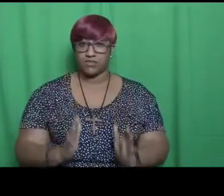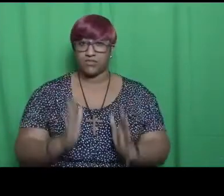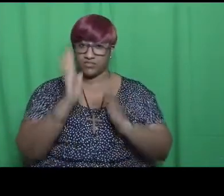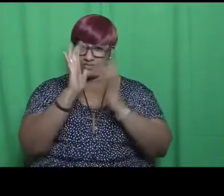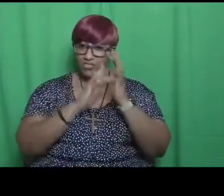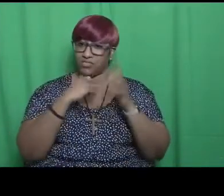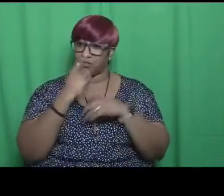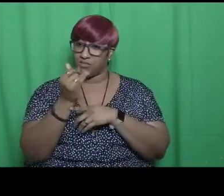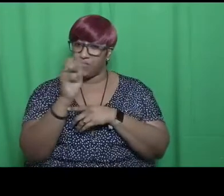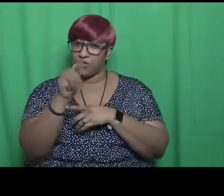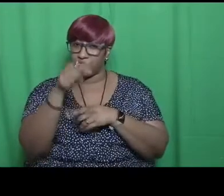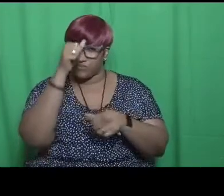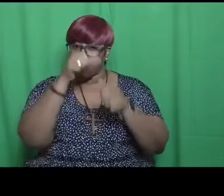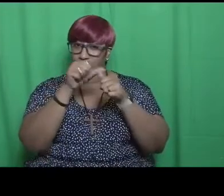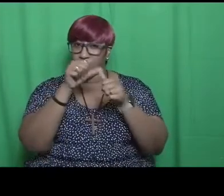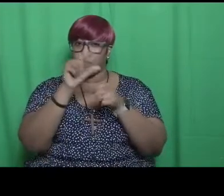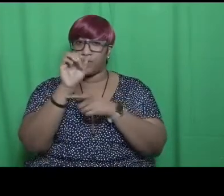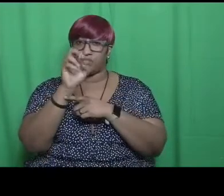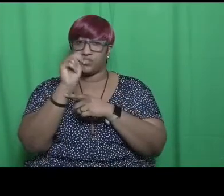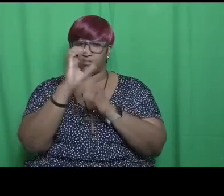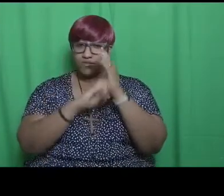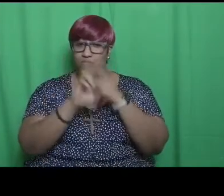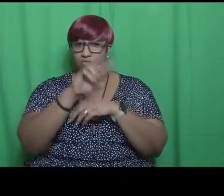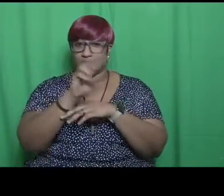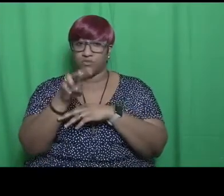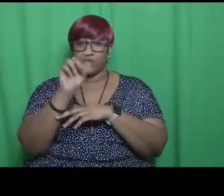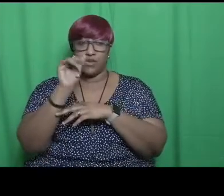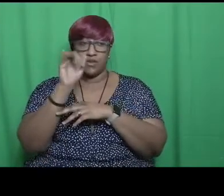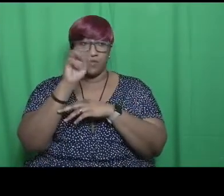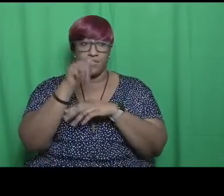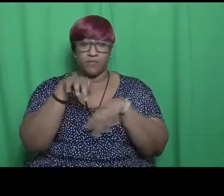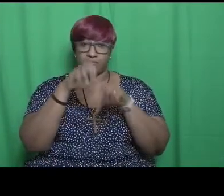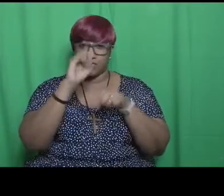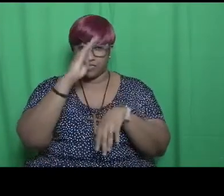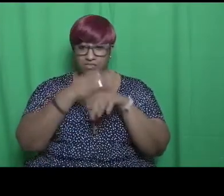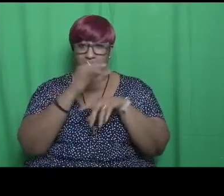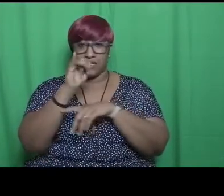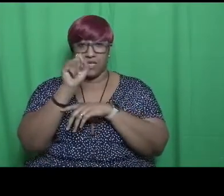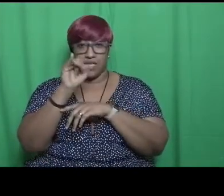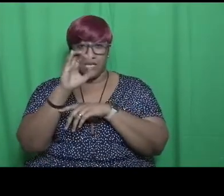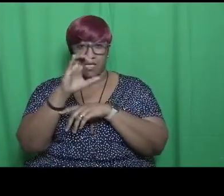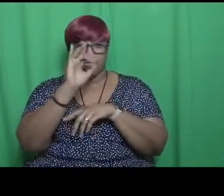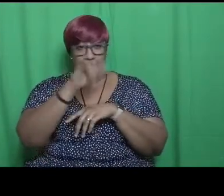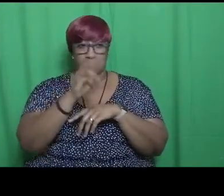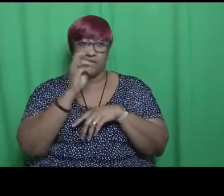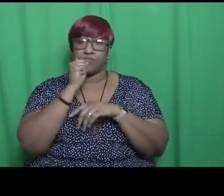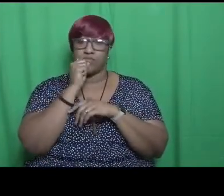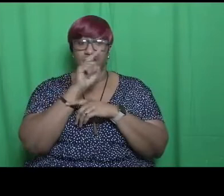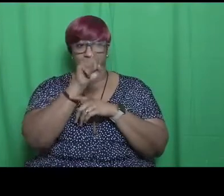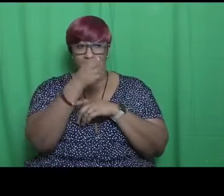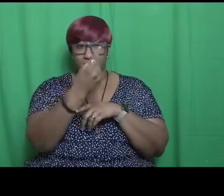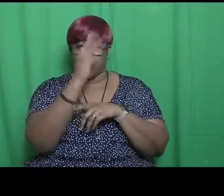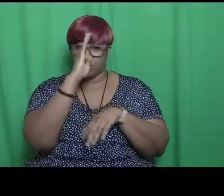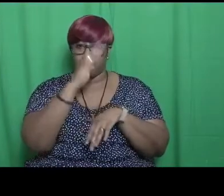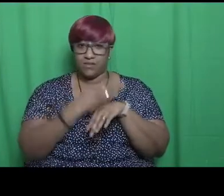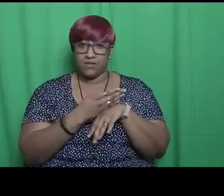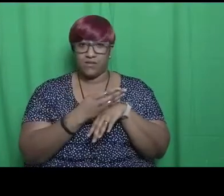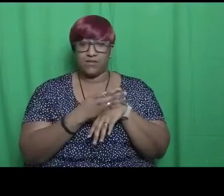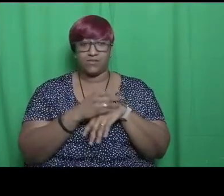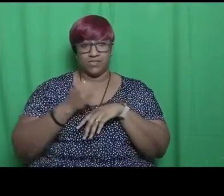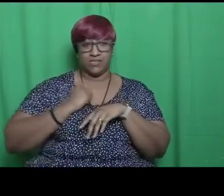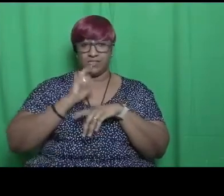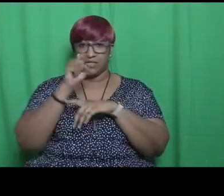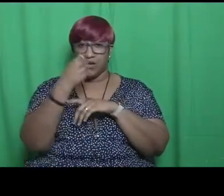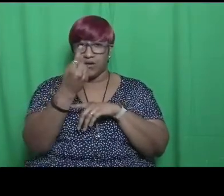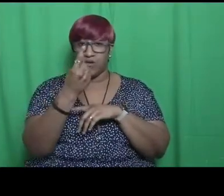you remember in Genesis 22 when Abraham took his son Isaac? That was Abraham's only son. That was his